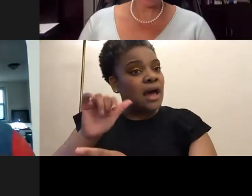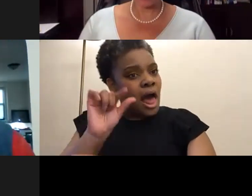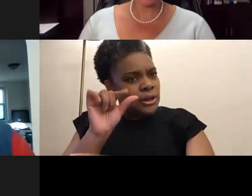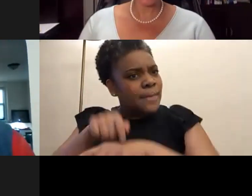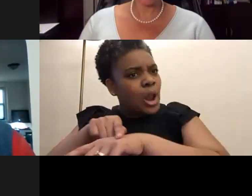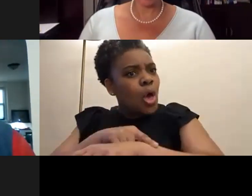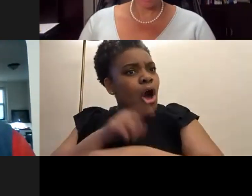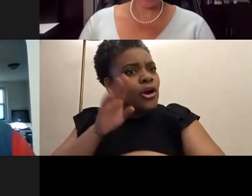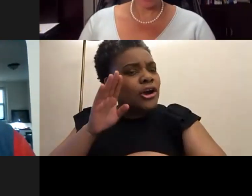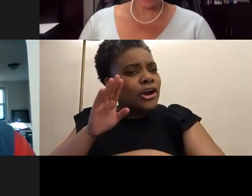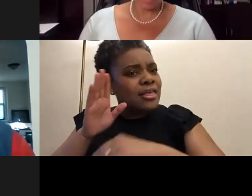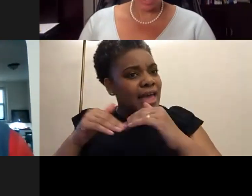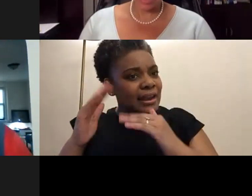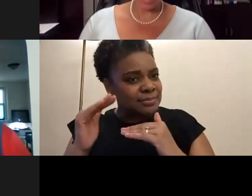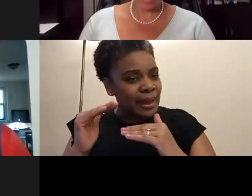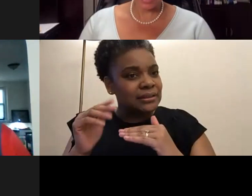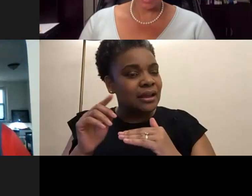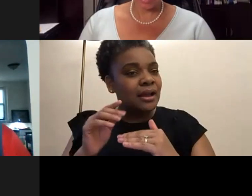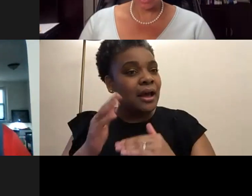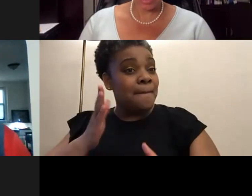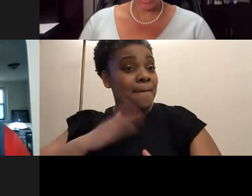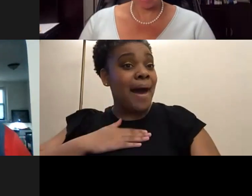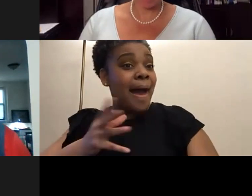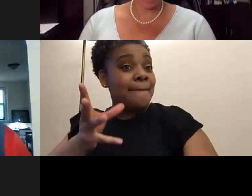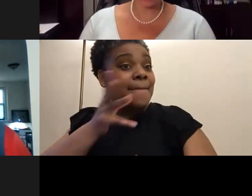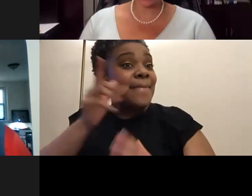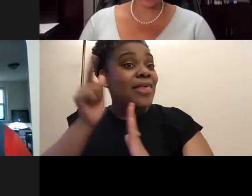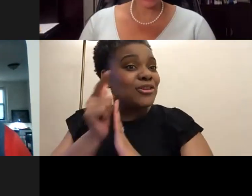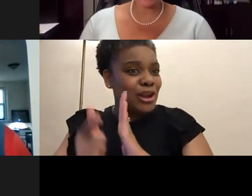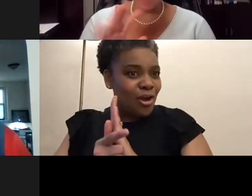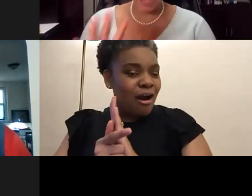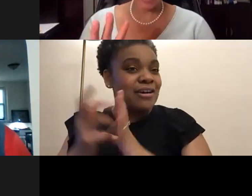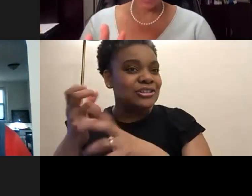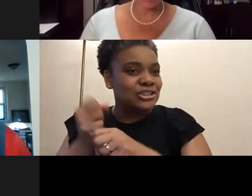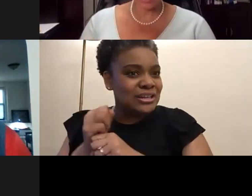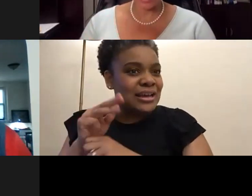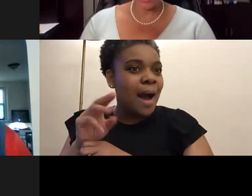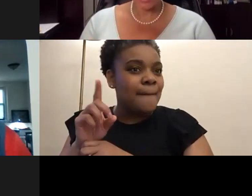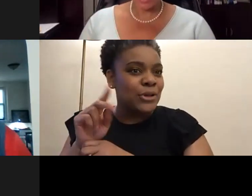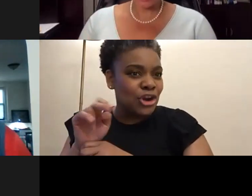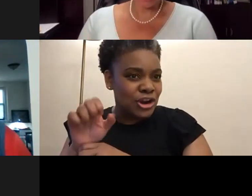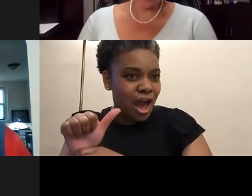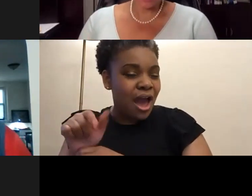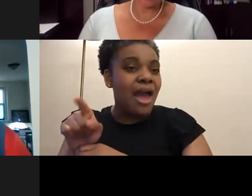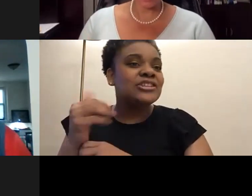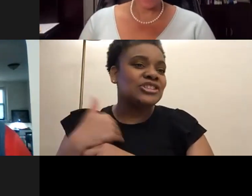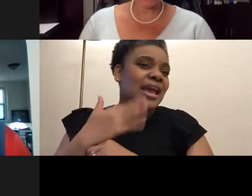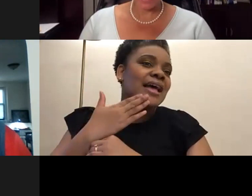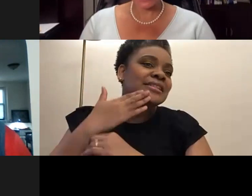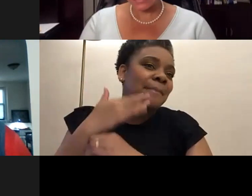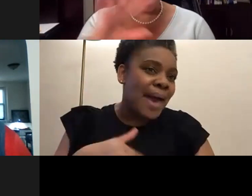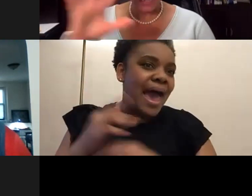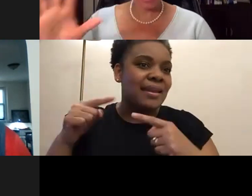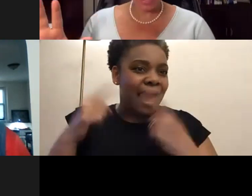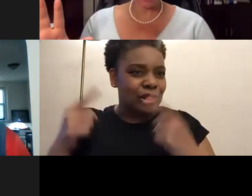had a really prolonged course to Moderna in particular. yeah. She has bad allergies and it took her a while to bounce